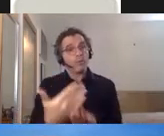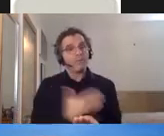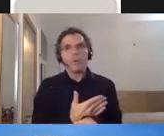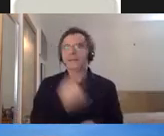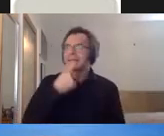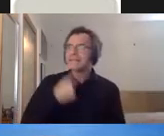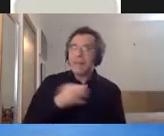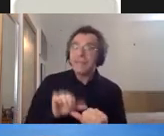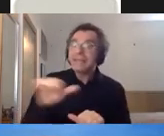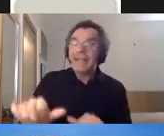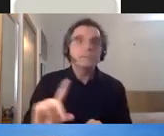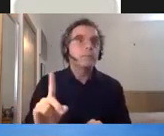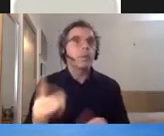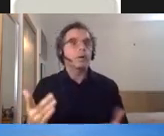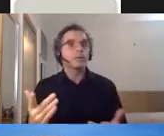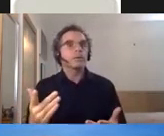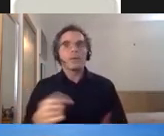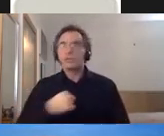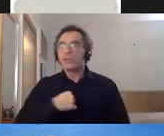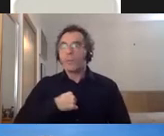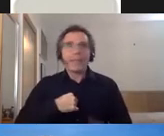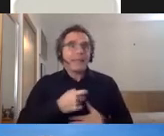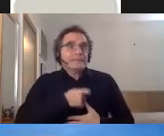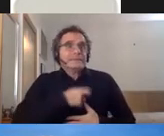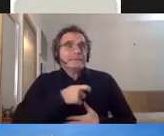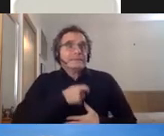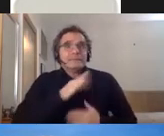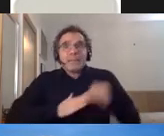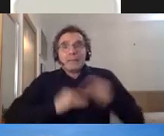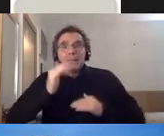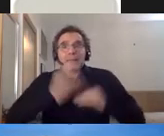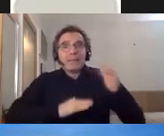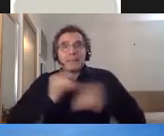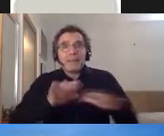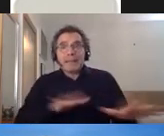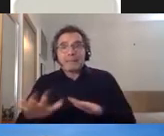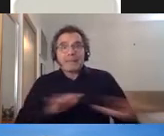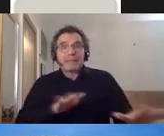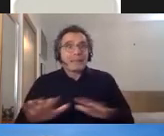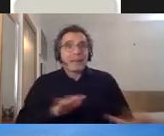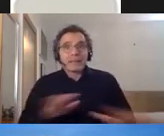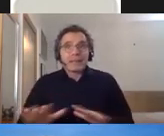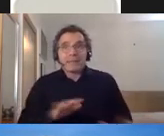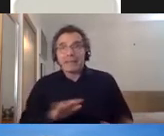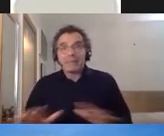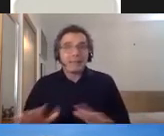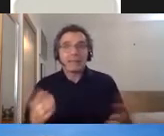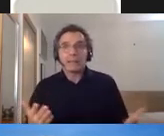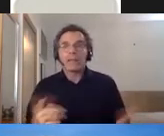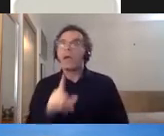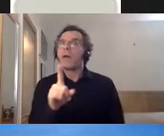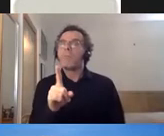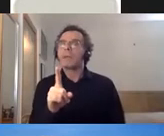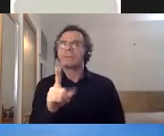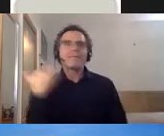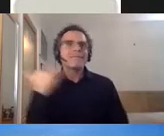to do next, and it caused panic to build up and panic and panic and panic, but I never got the